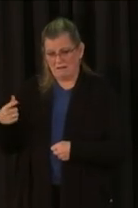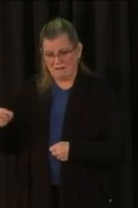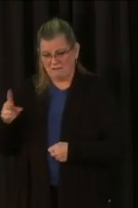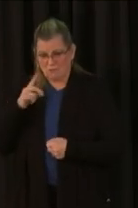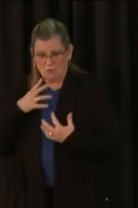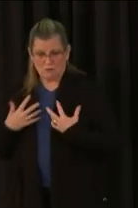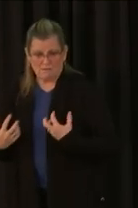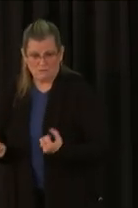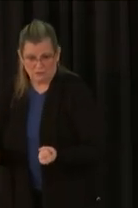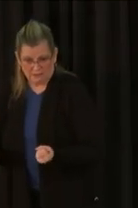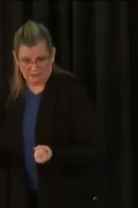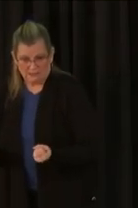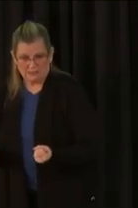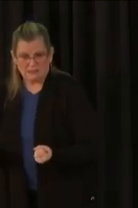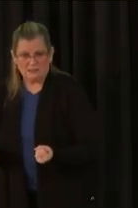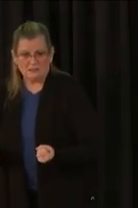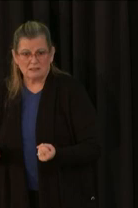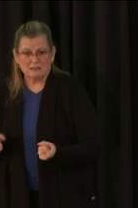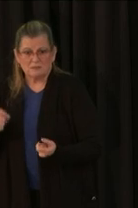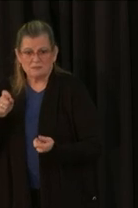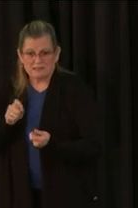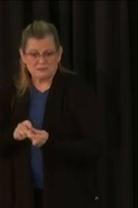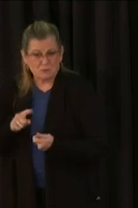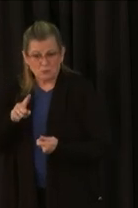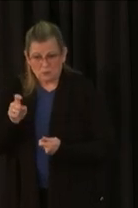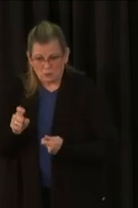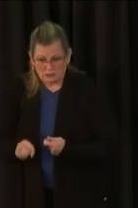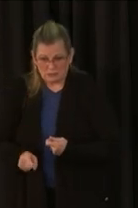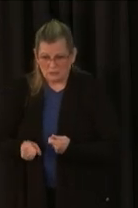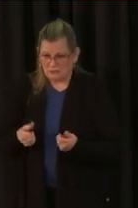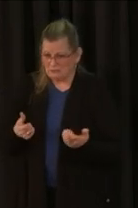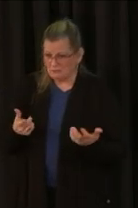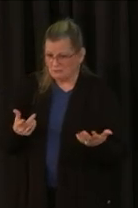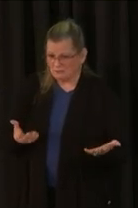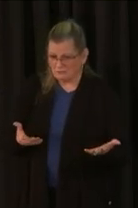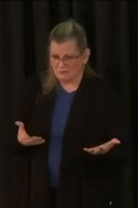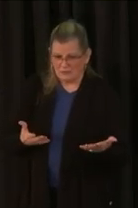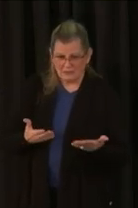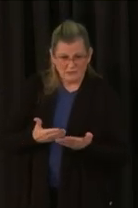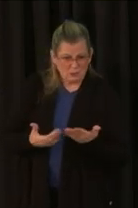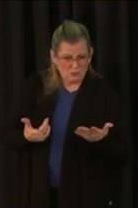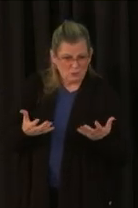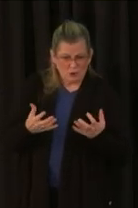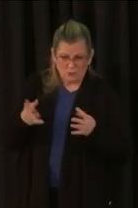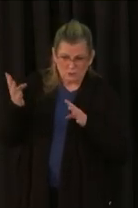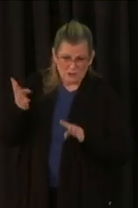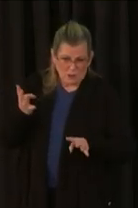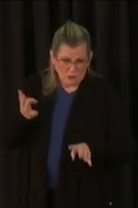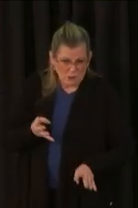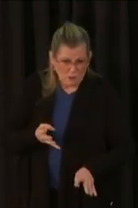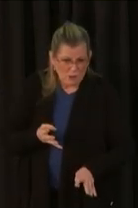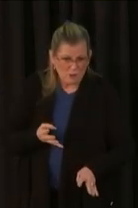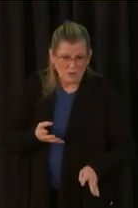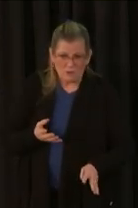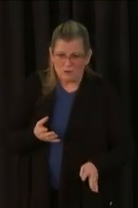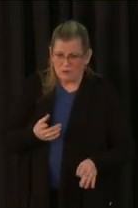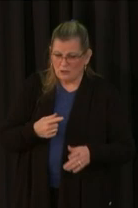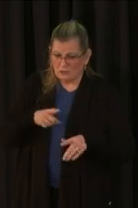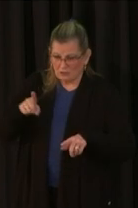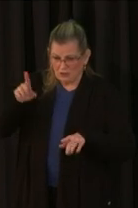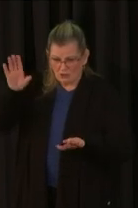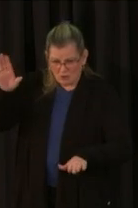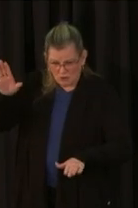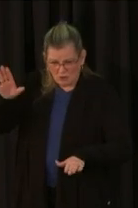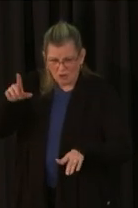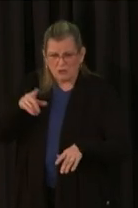coronavirus.dc.gov/recovery. But then if there are specific questions or things you want to download about the inauguration, you